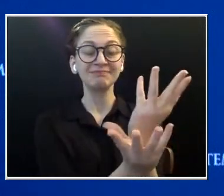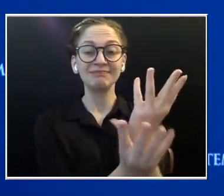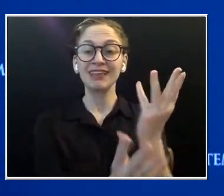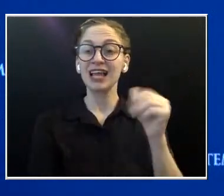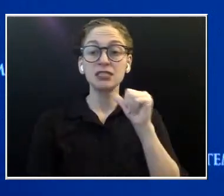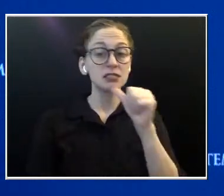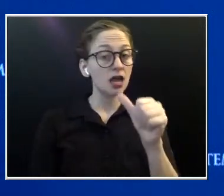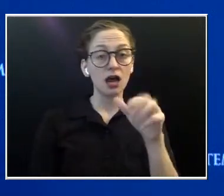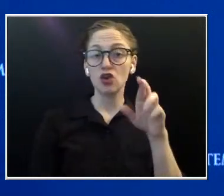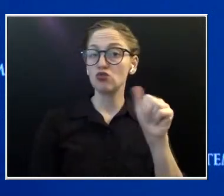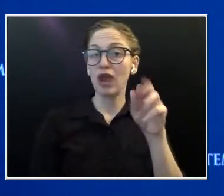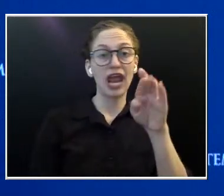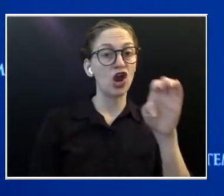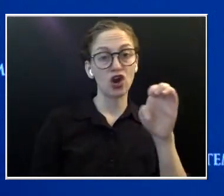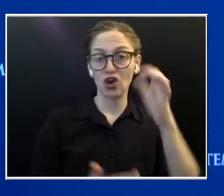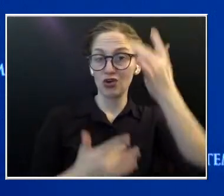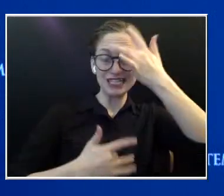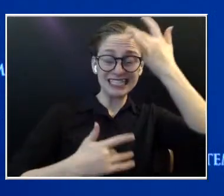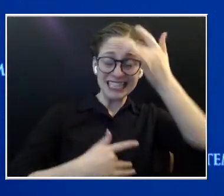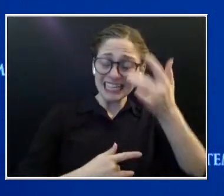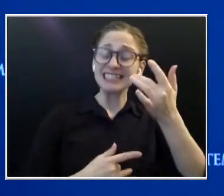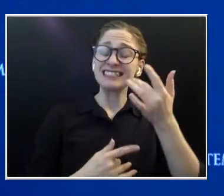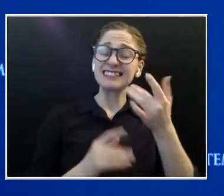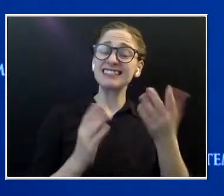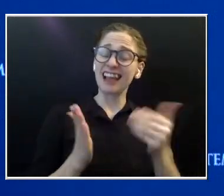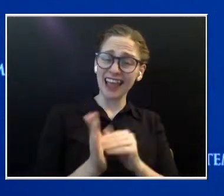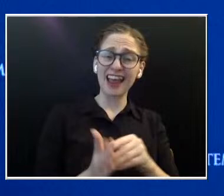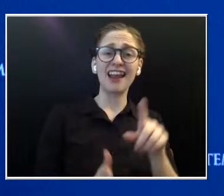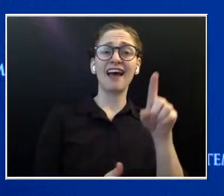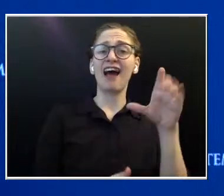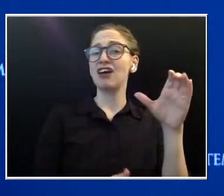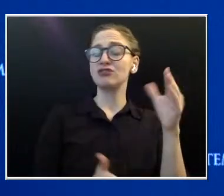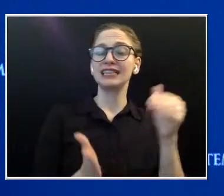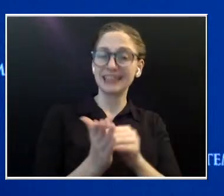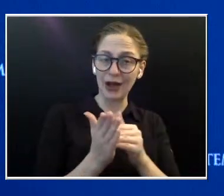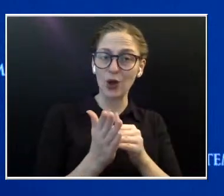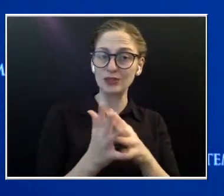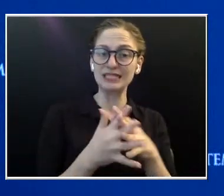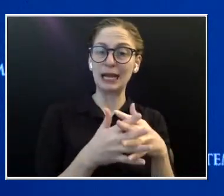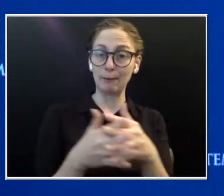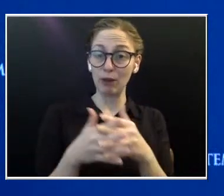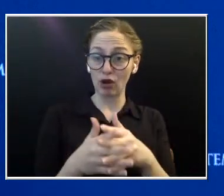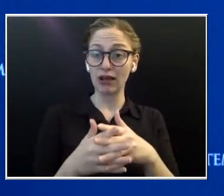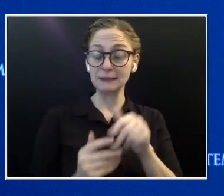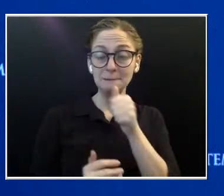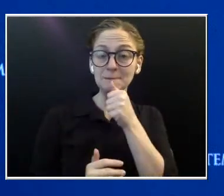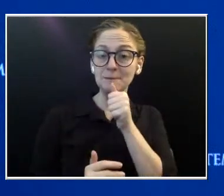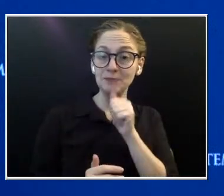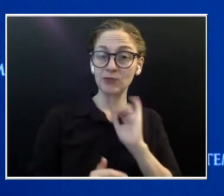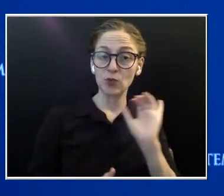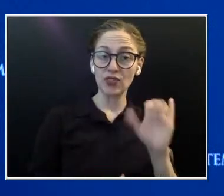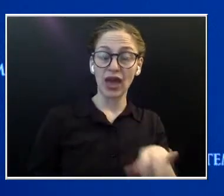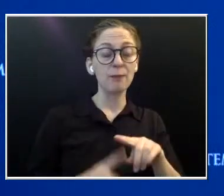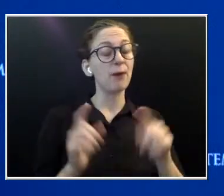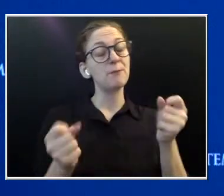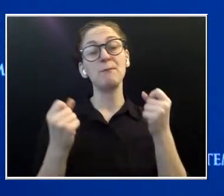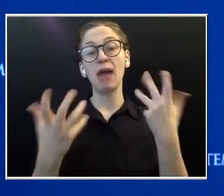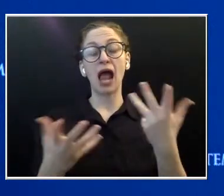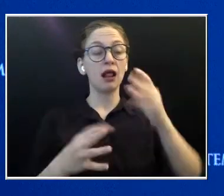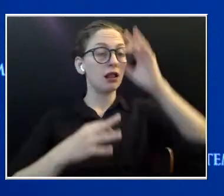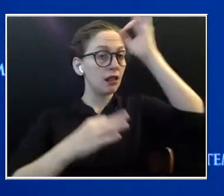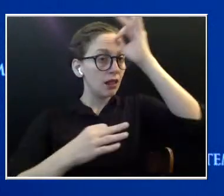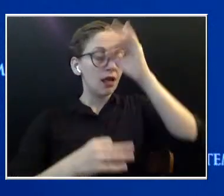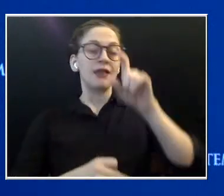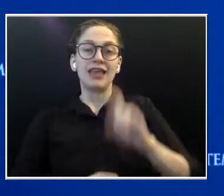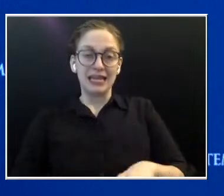are affected, as I mentioned, yet many do not know about it, are not aware, and need to be educated. So we have a lot of work